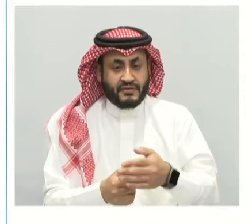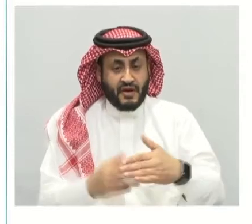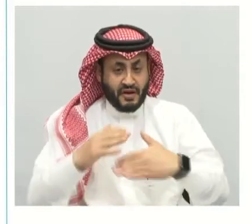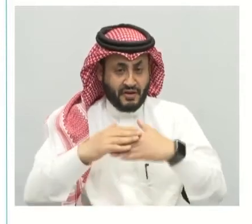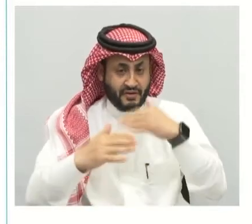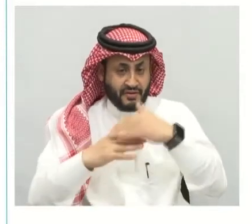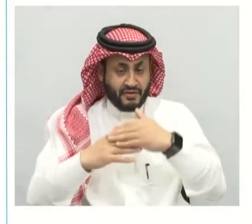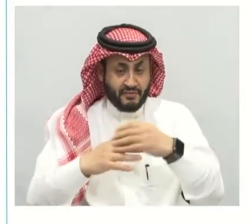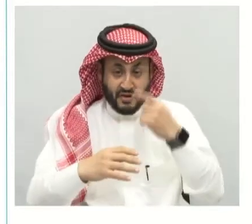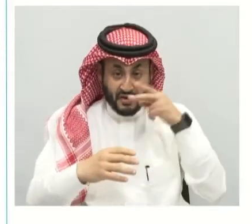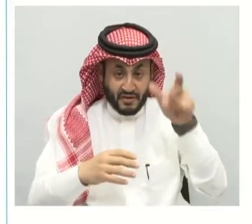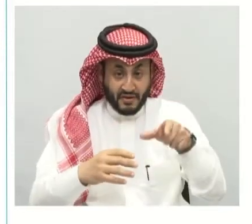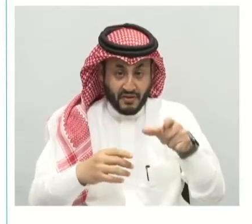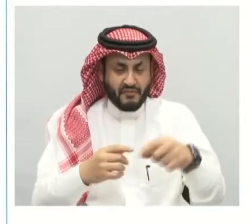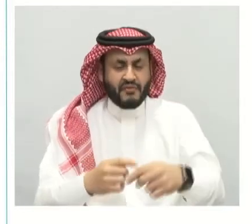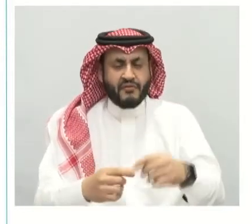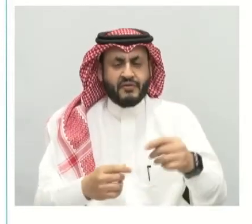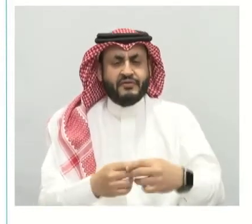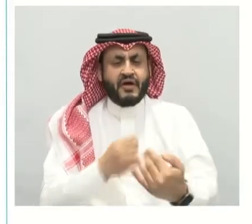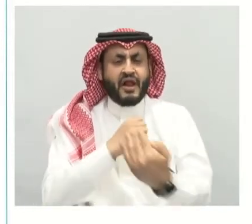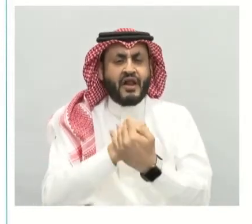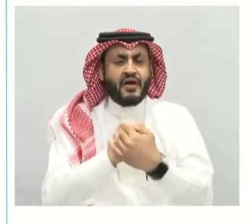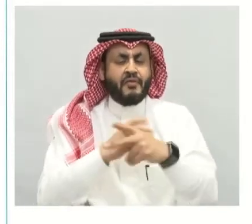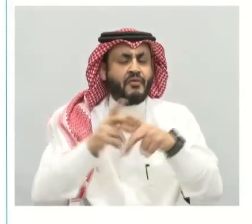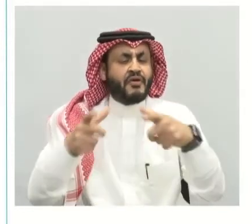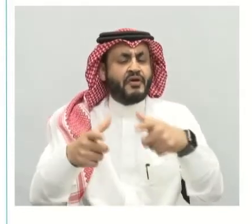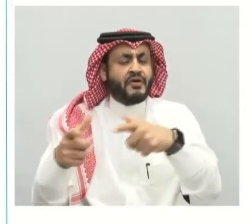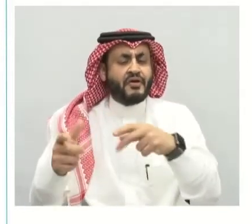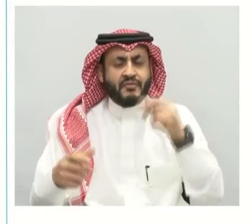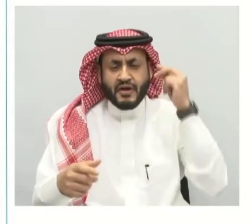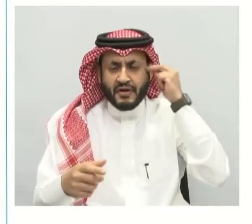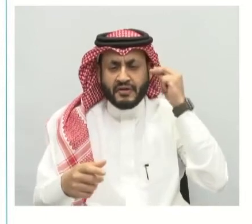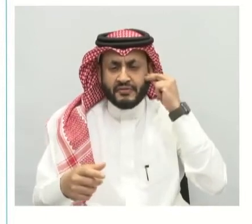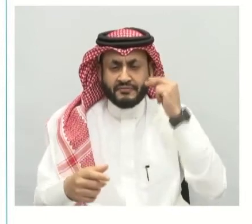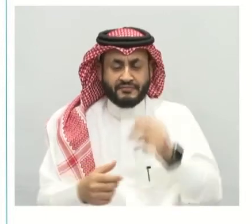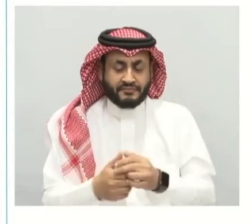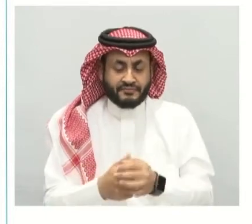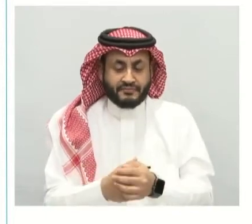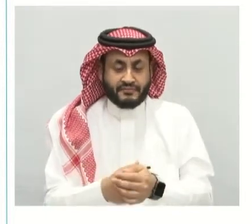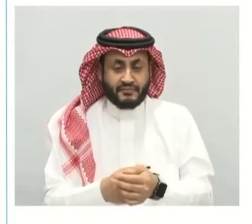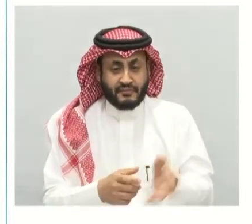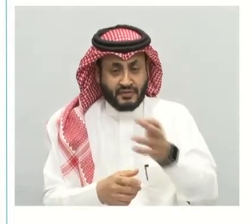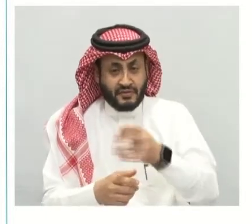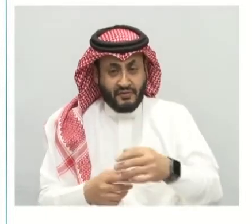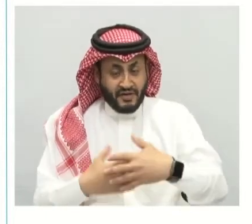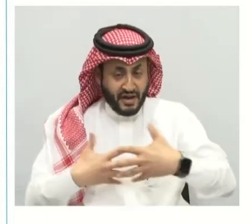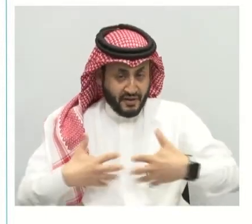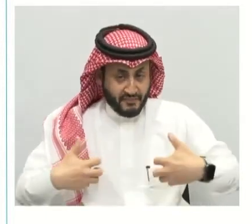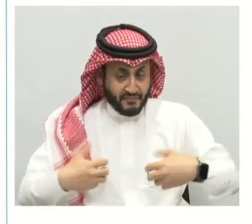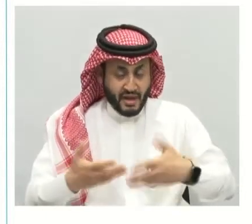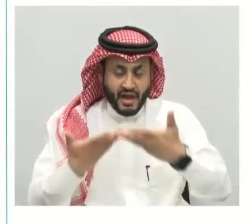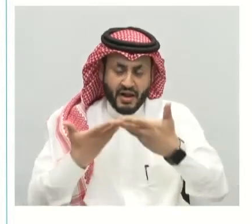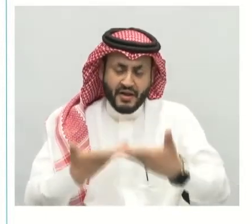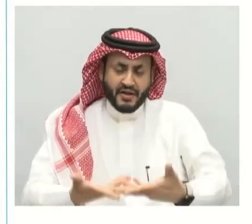where people can learn about the country's history and build places where people can enjoy